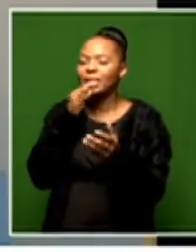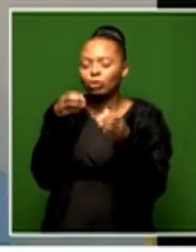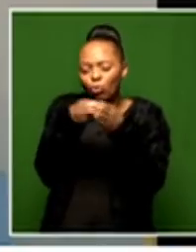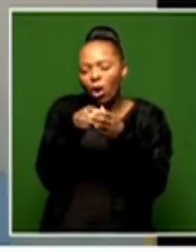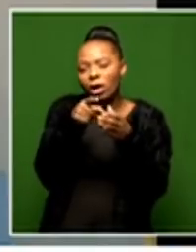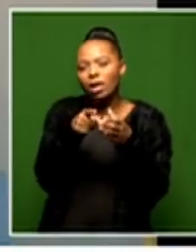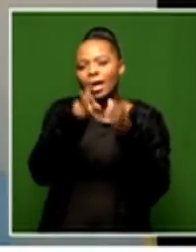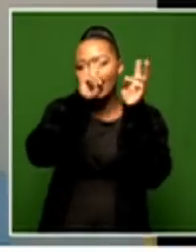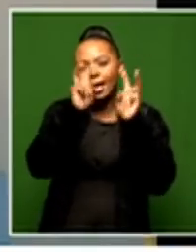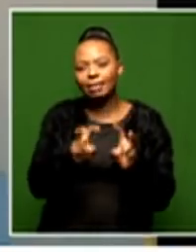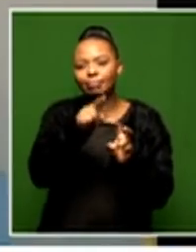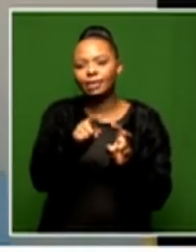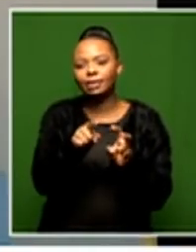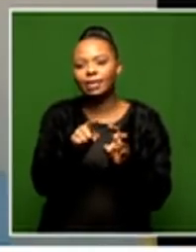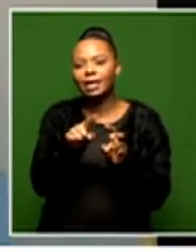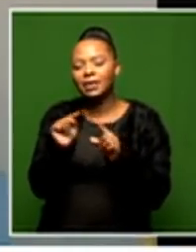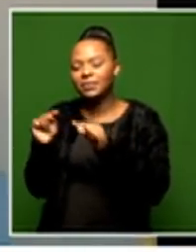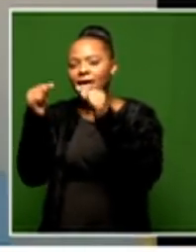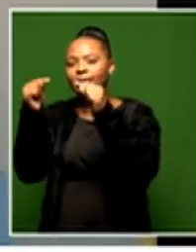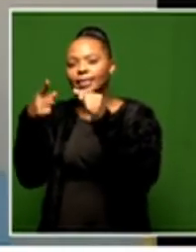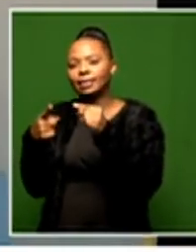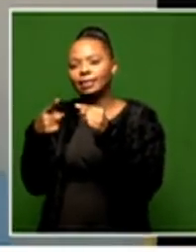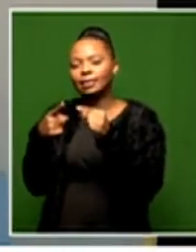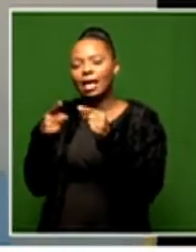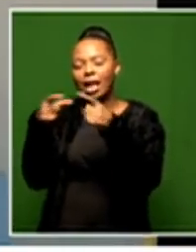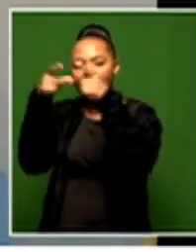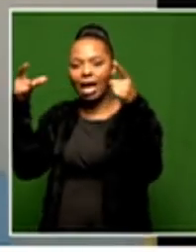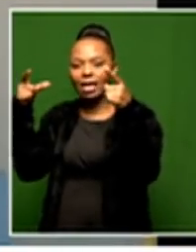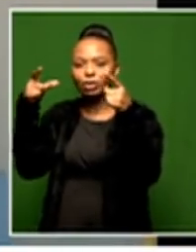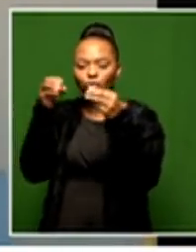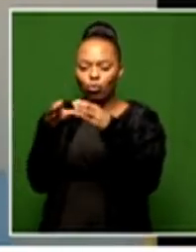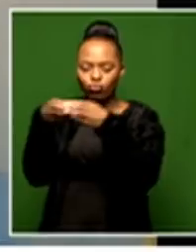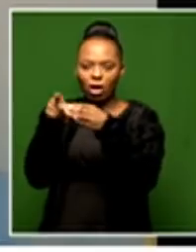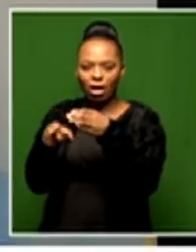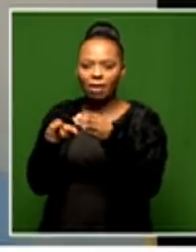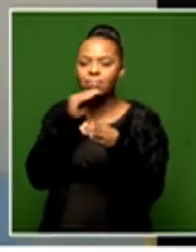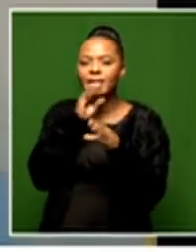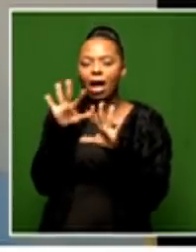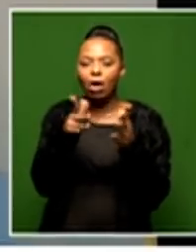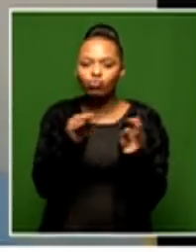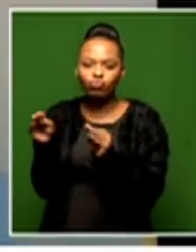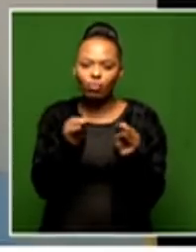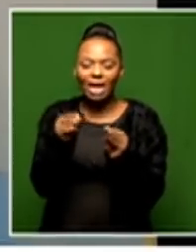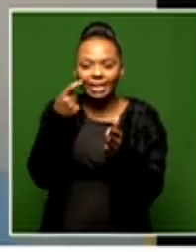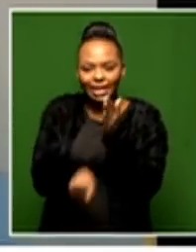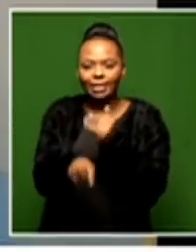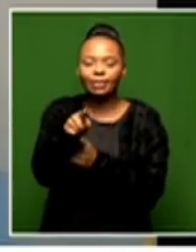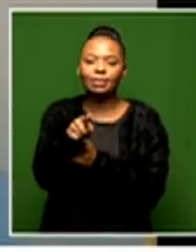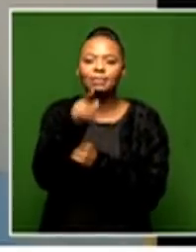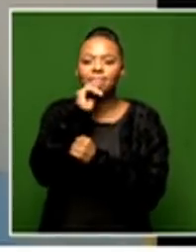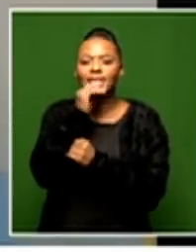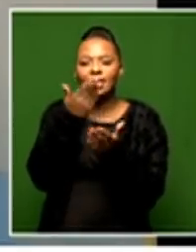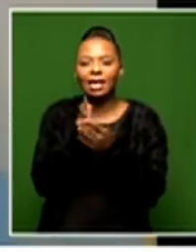energy component versus the large fixed component. That, again, how you move that relative charge affects